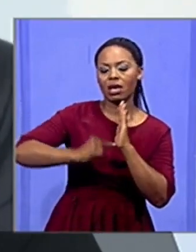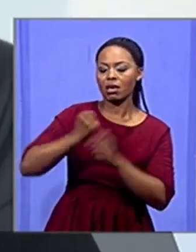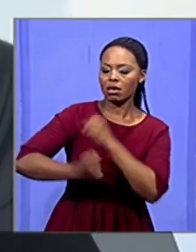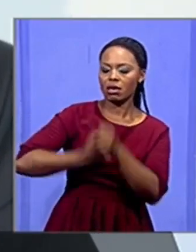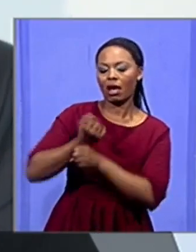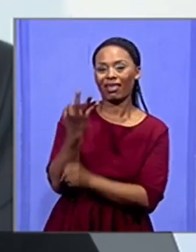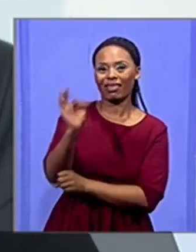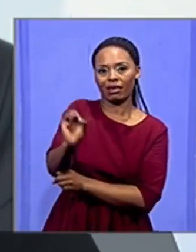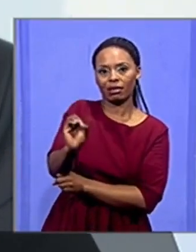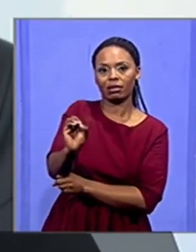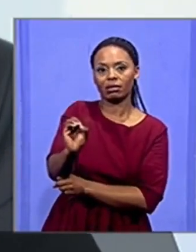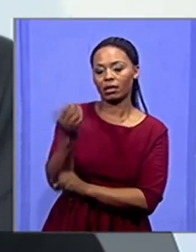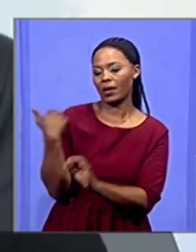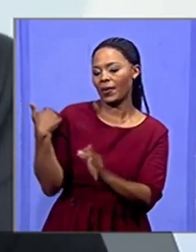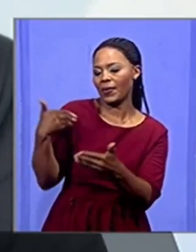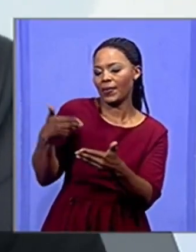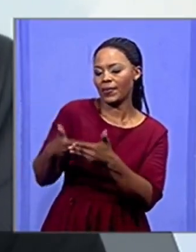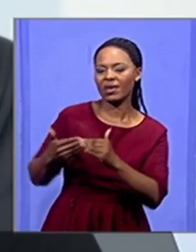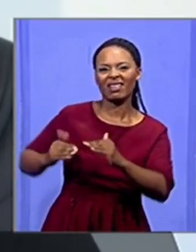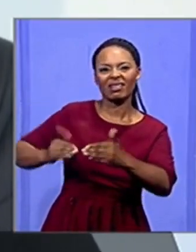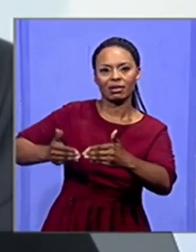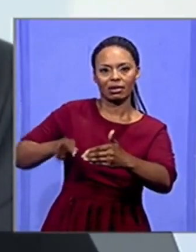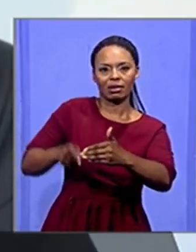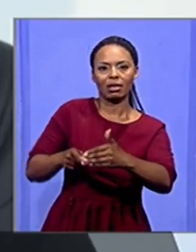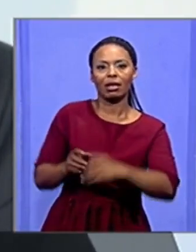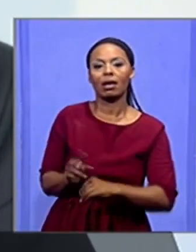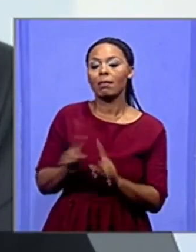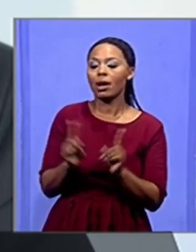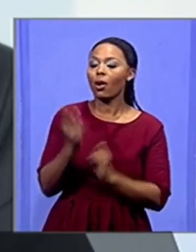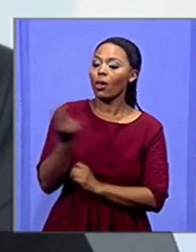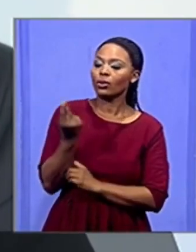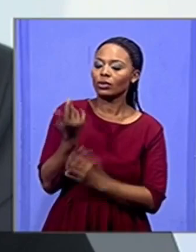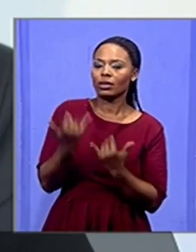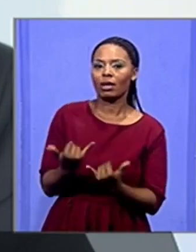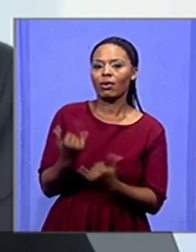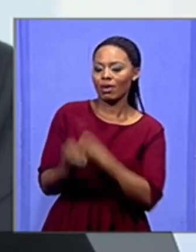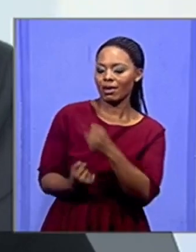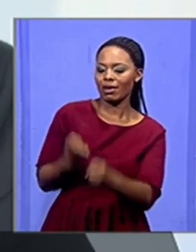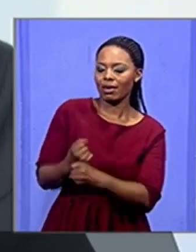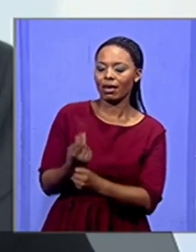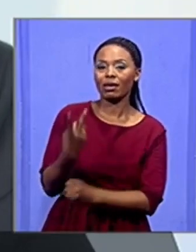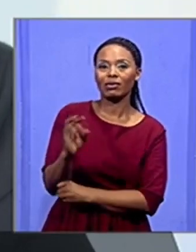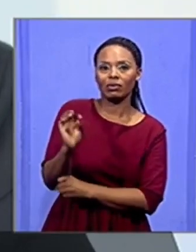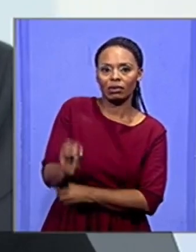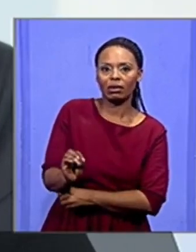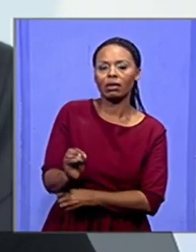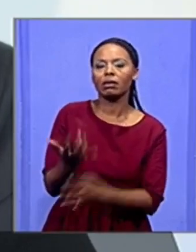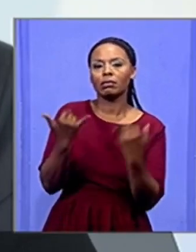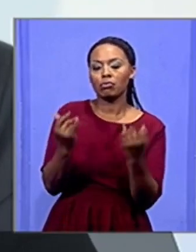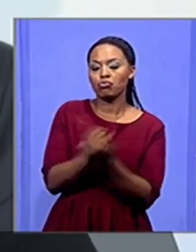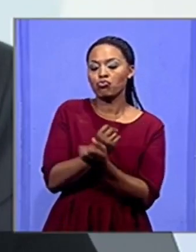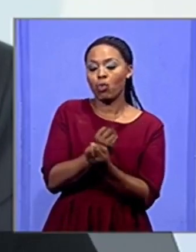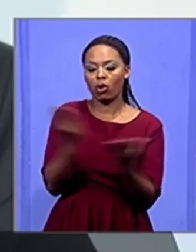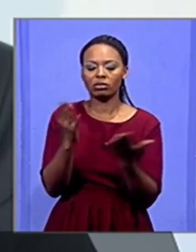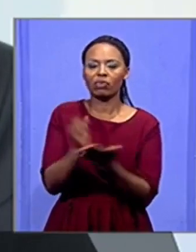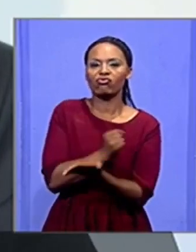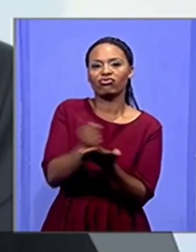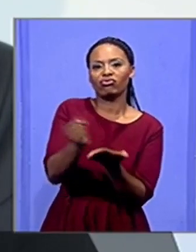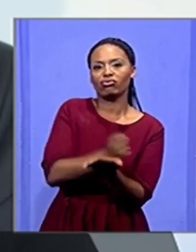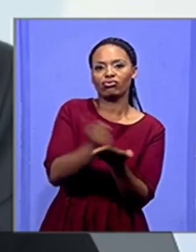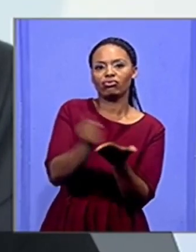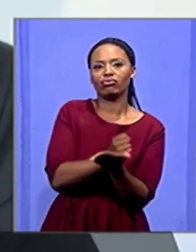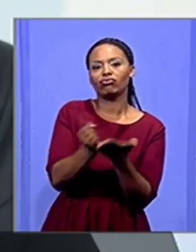30-year period. Also, over a 20-year period, we have registered an